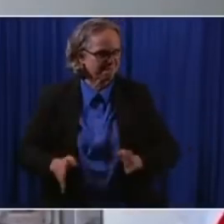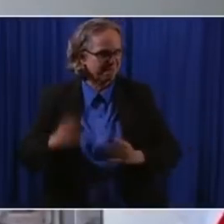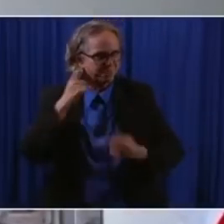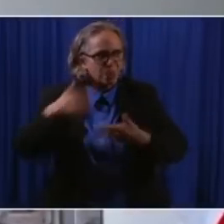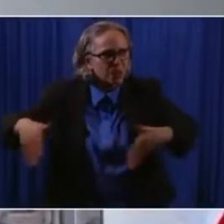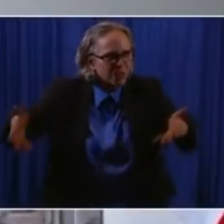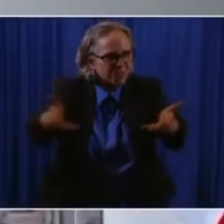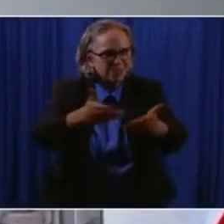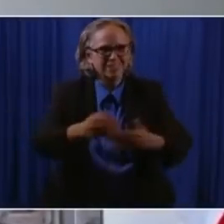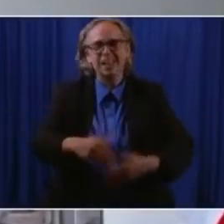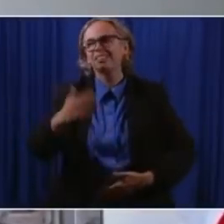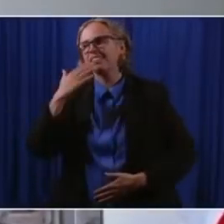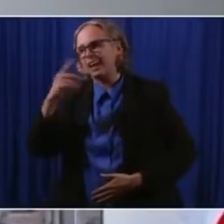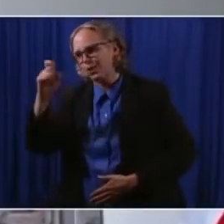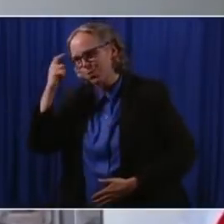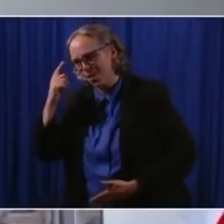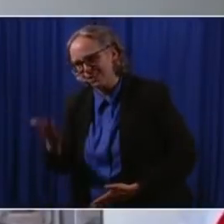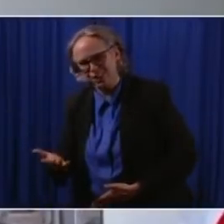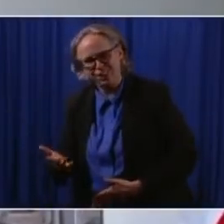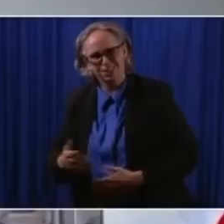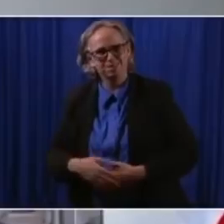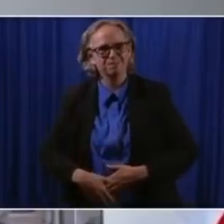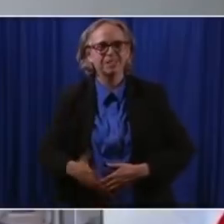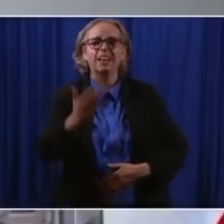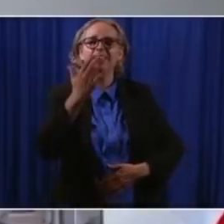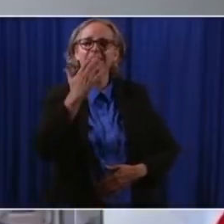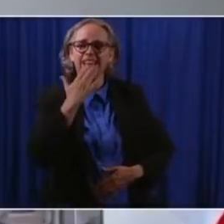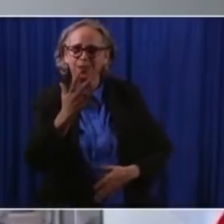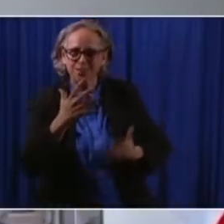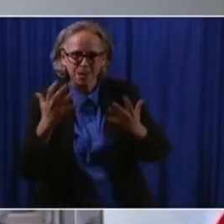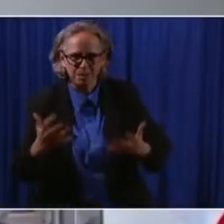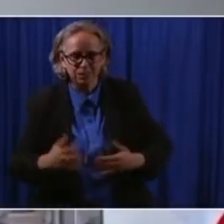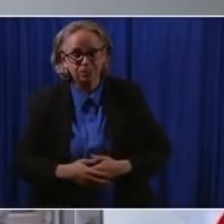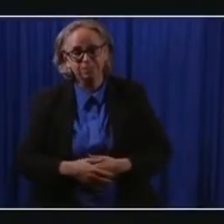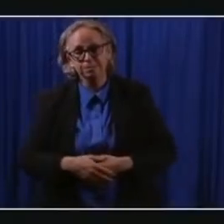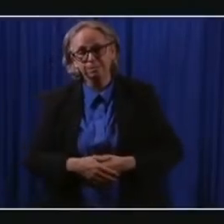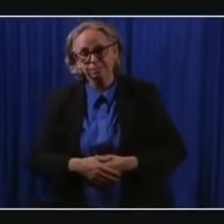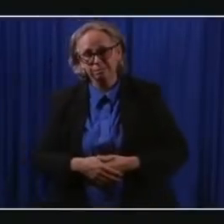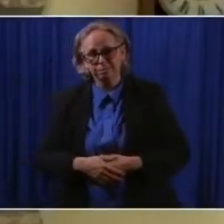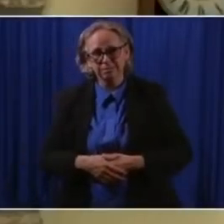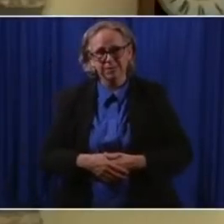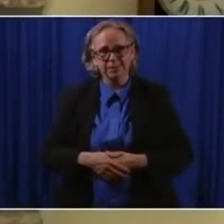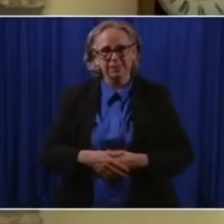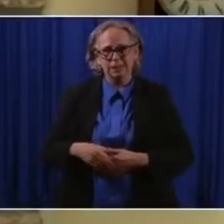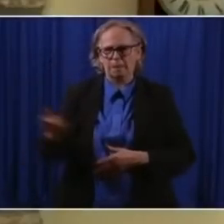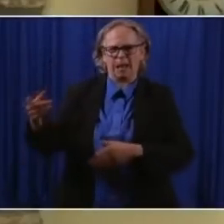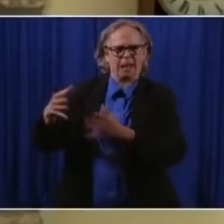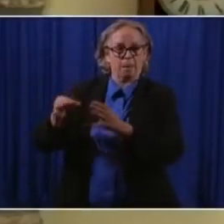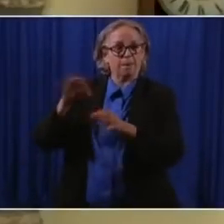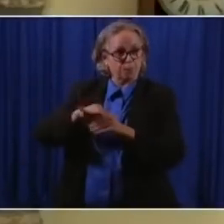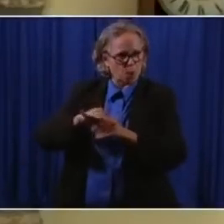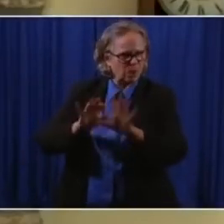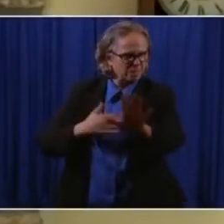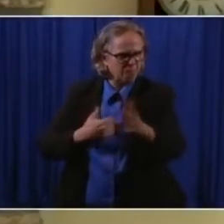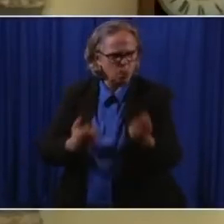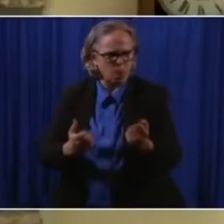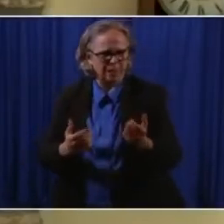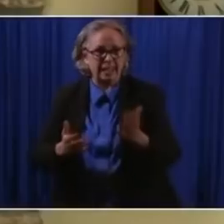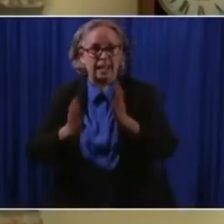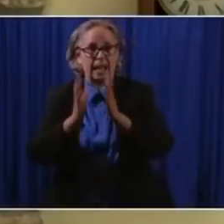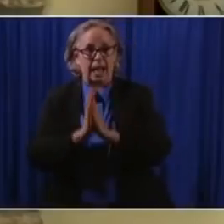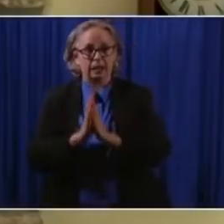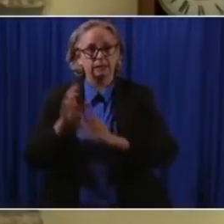thanks, Governor. Lieutenant Governor, thank you very much. Speaking about voting, I've asked Director Schroeder of the Department of